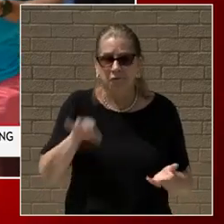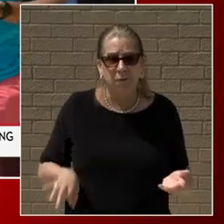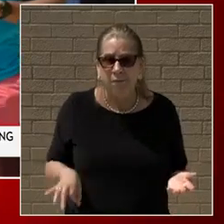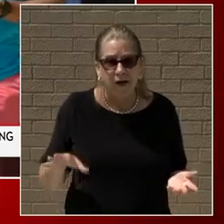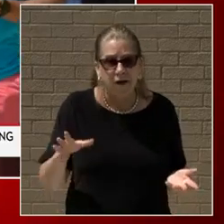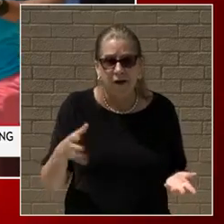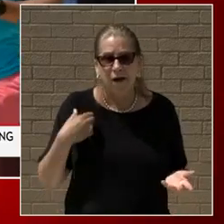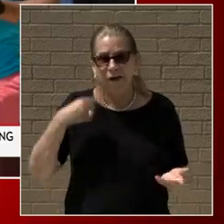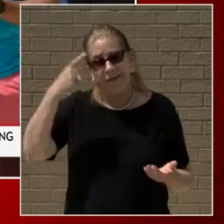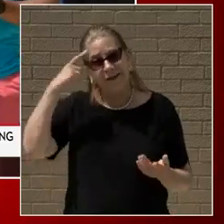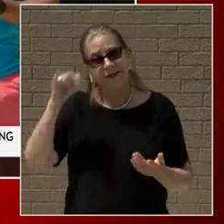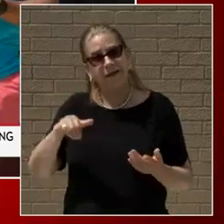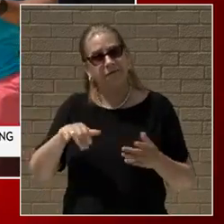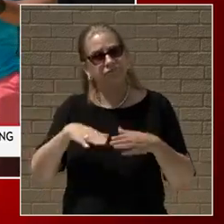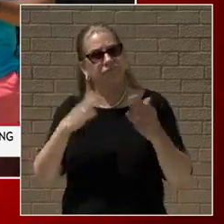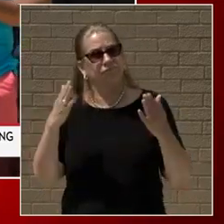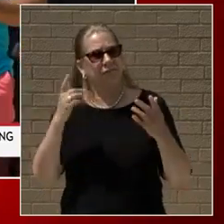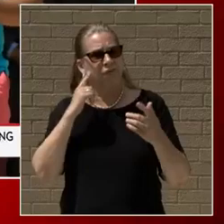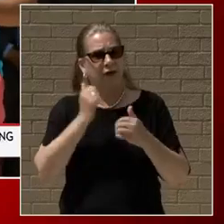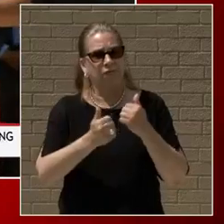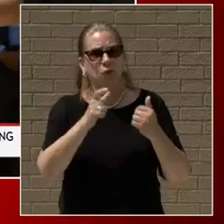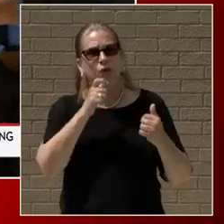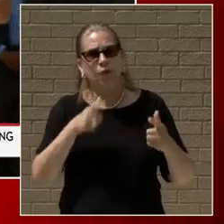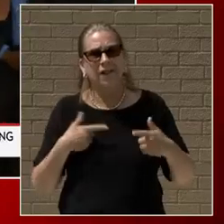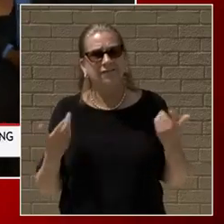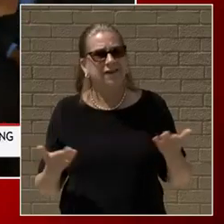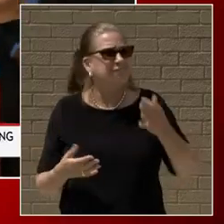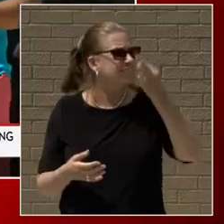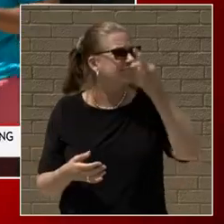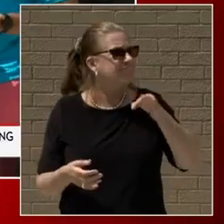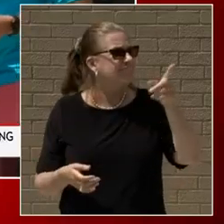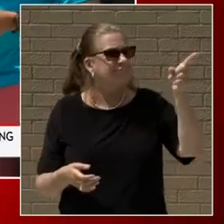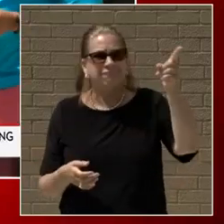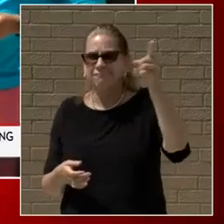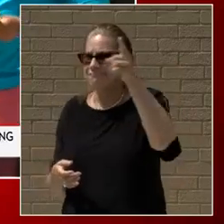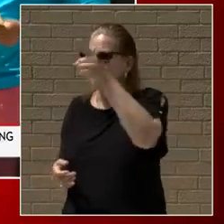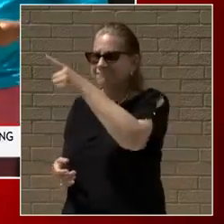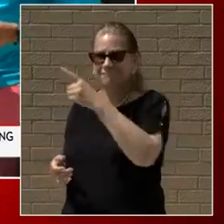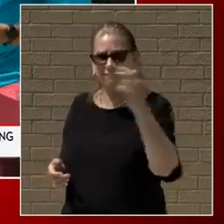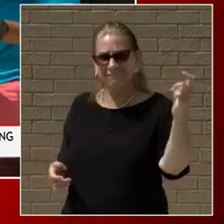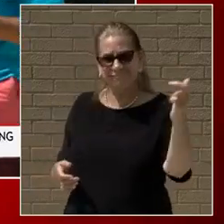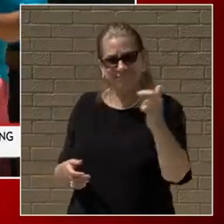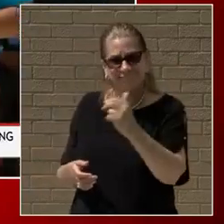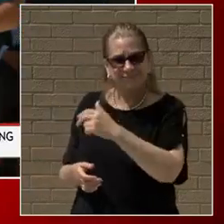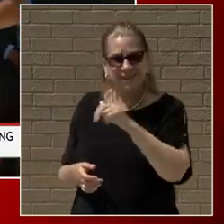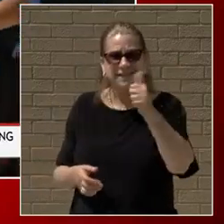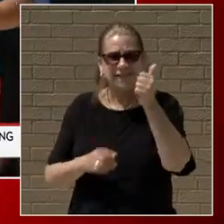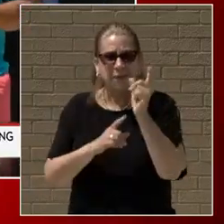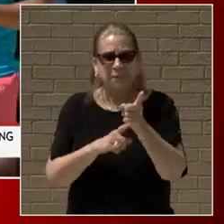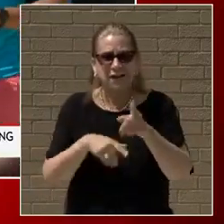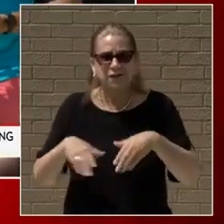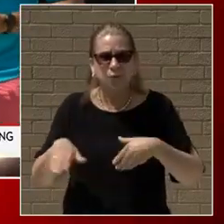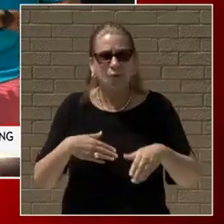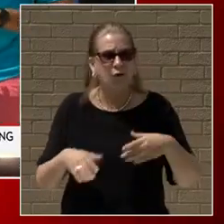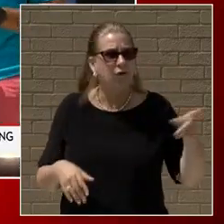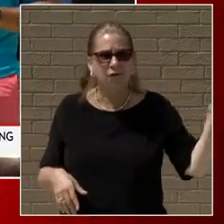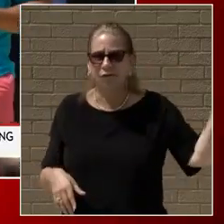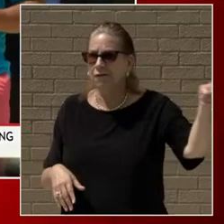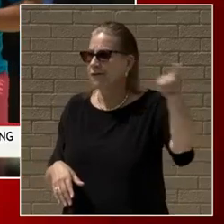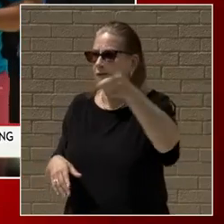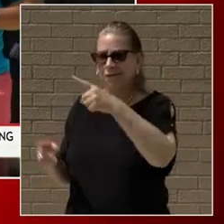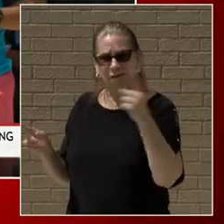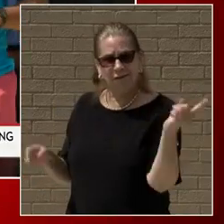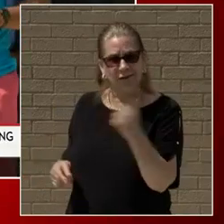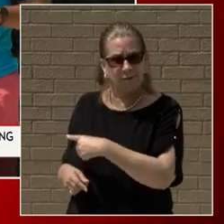everybody lives 10 minutes, where is Delano? Everybody lives within 10 minutes walking distance of a park in the District